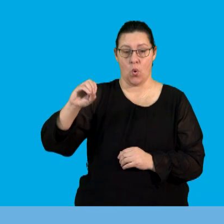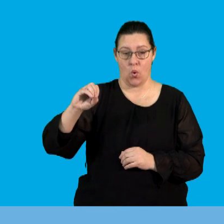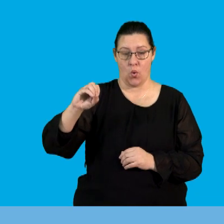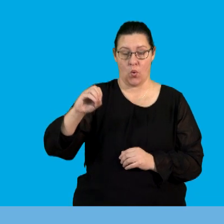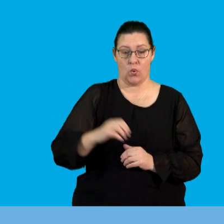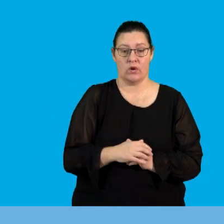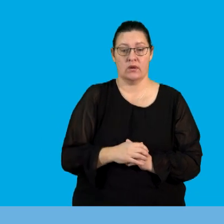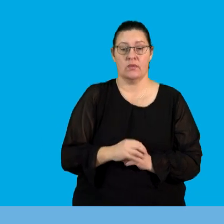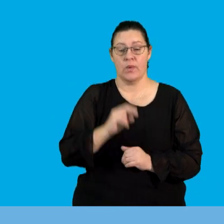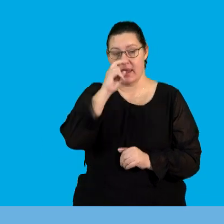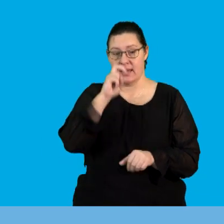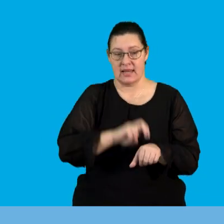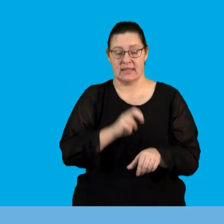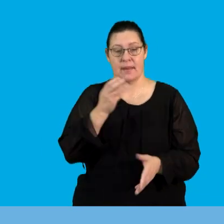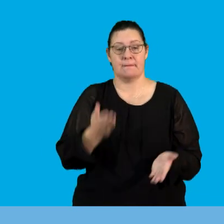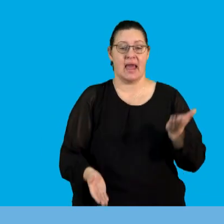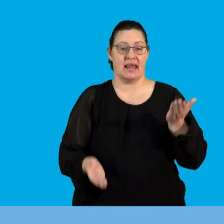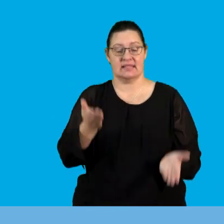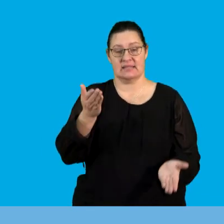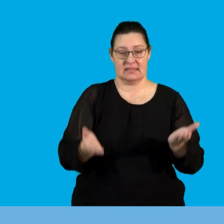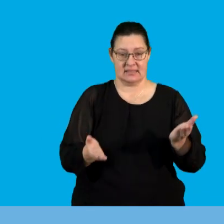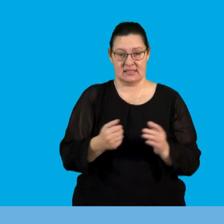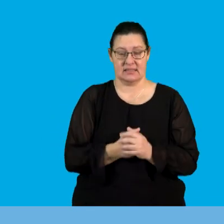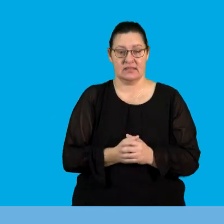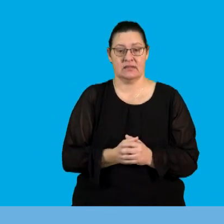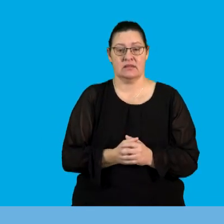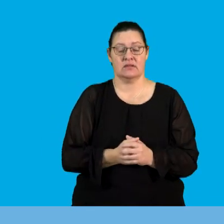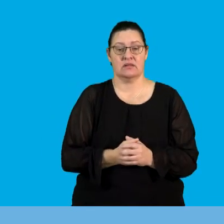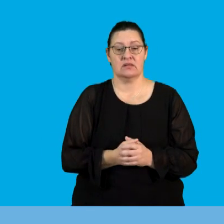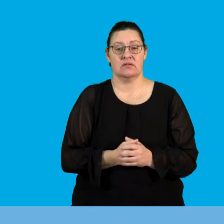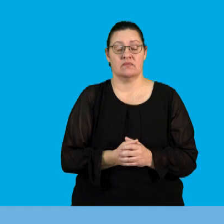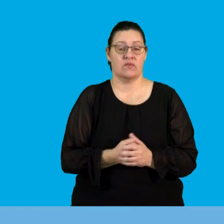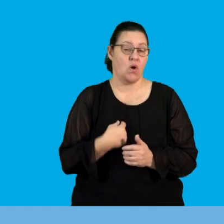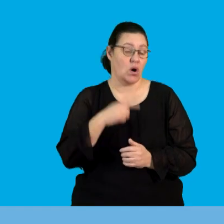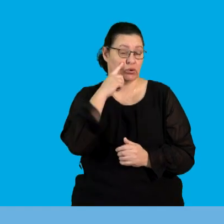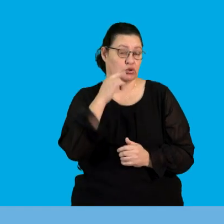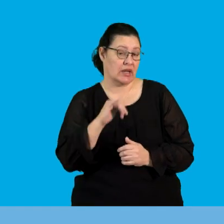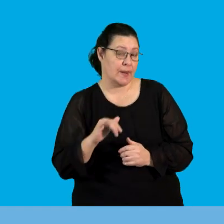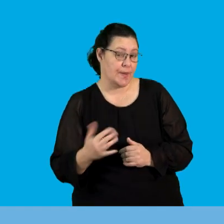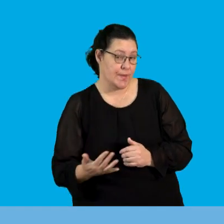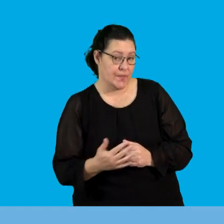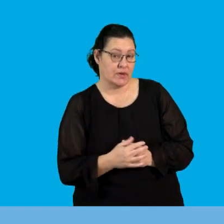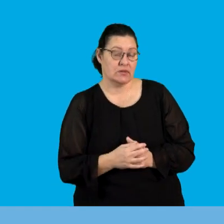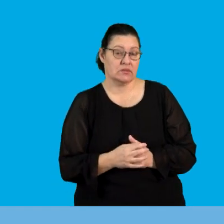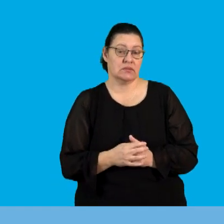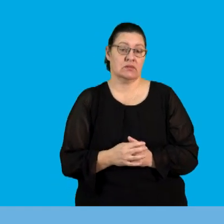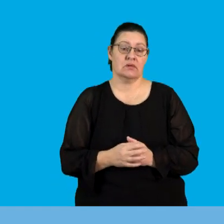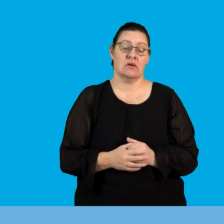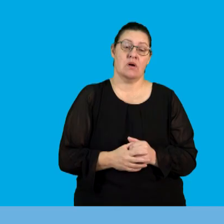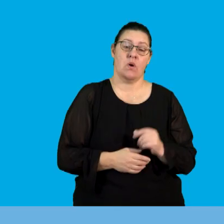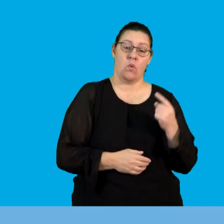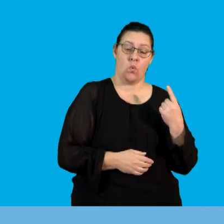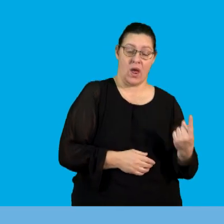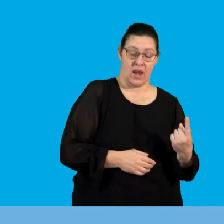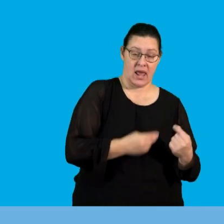H2O. Then again, we need to balance the equation if the equation is not balanced. So for us to check, we need to see